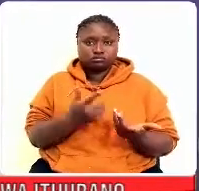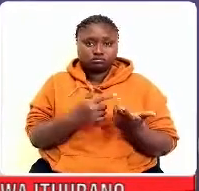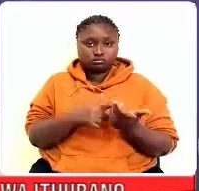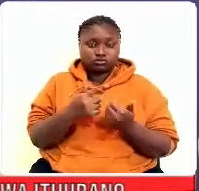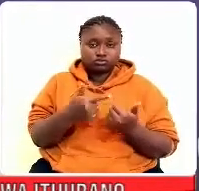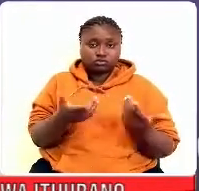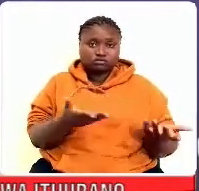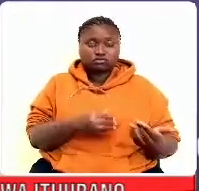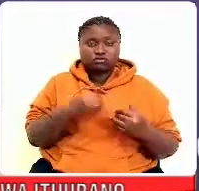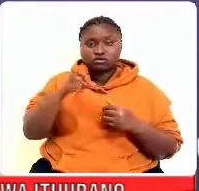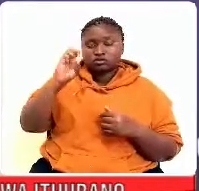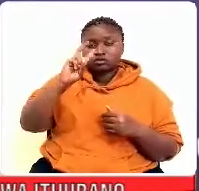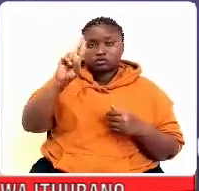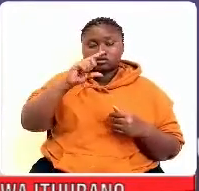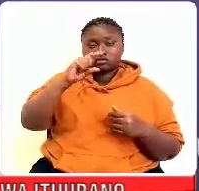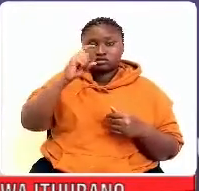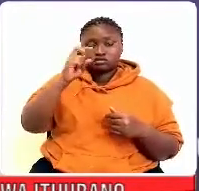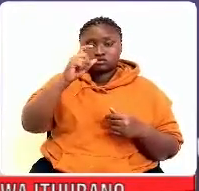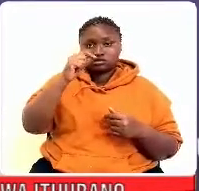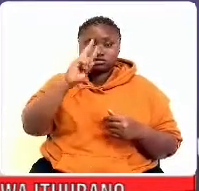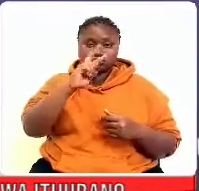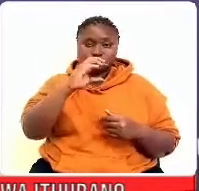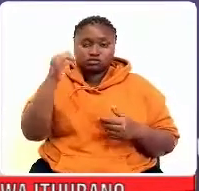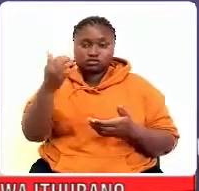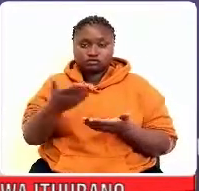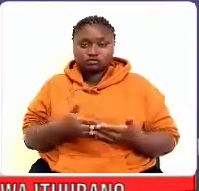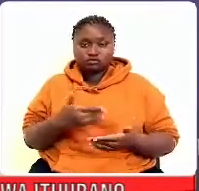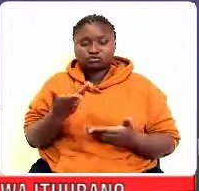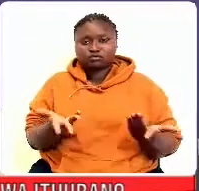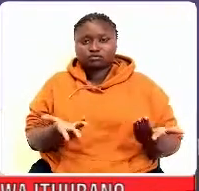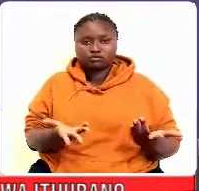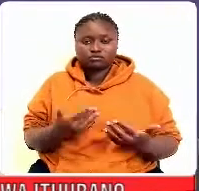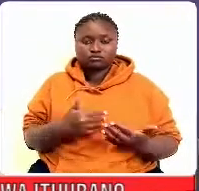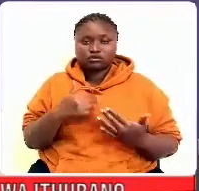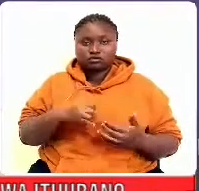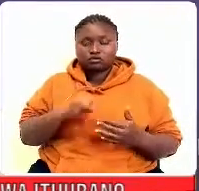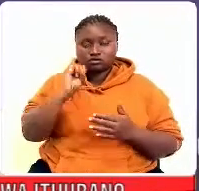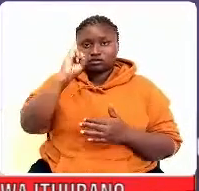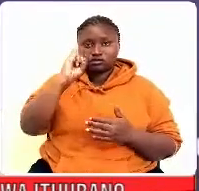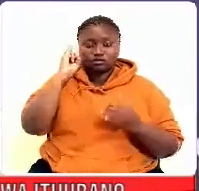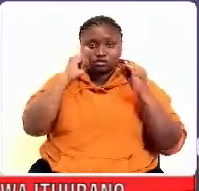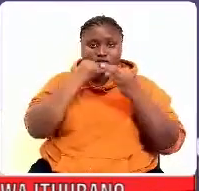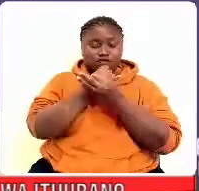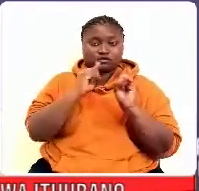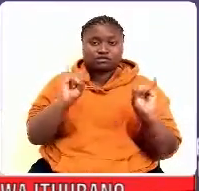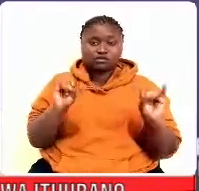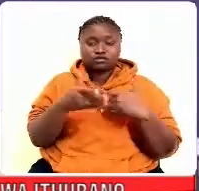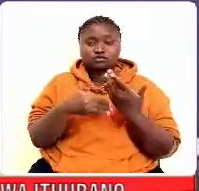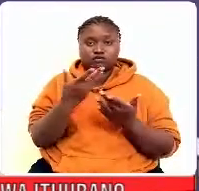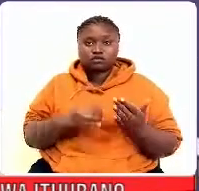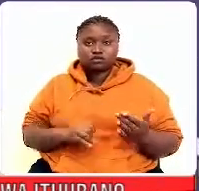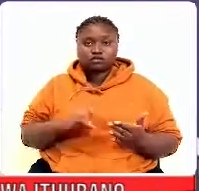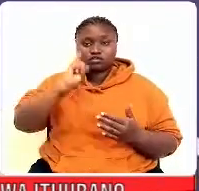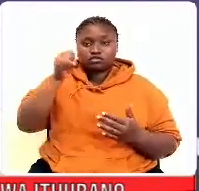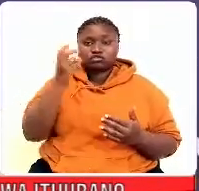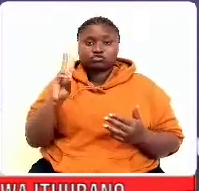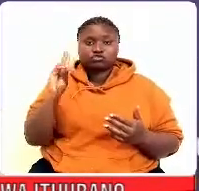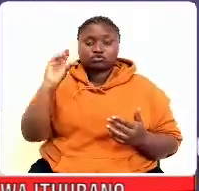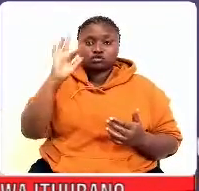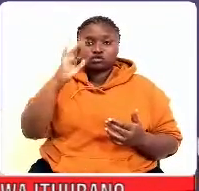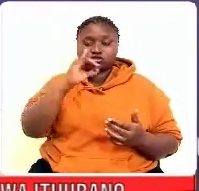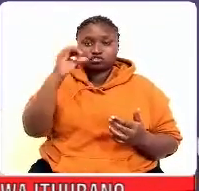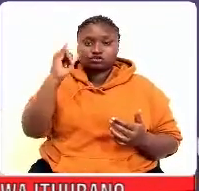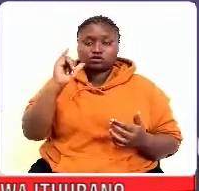executive, and to try and undermine the independence of the judiciary and the independence